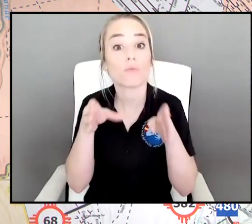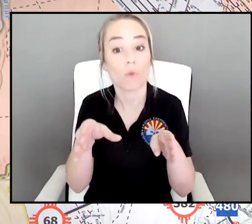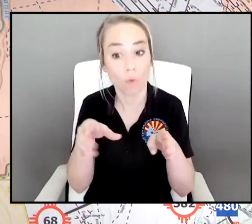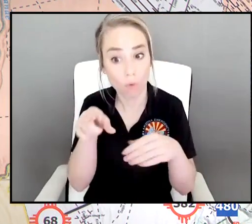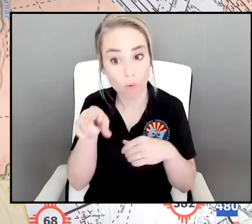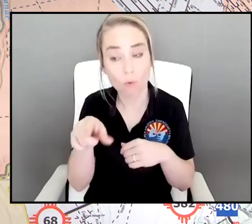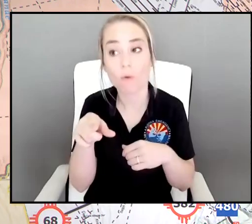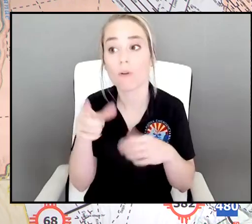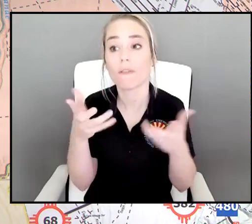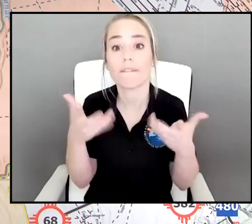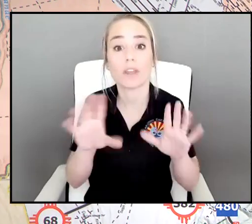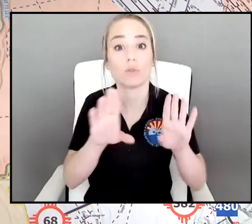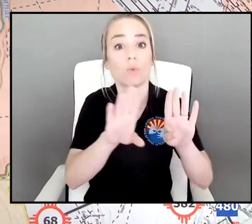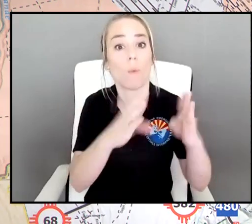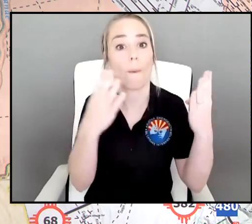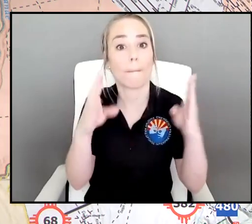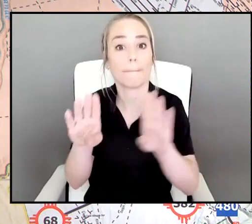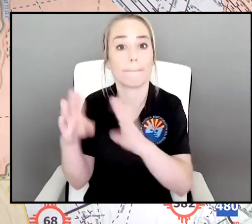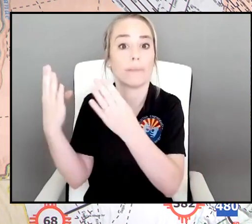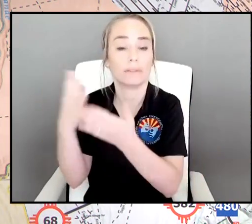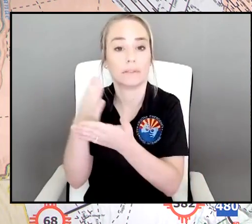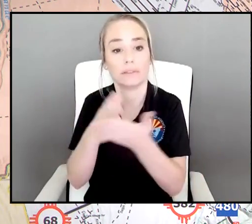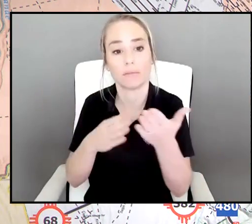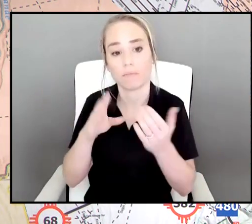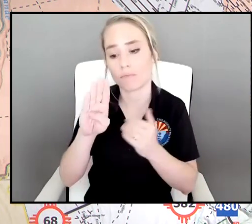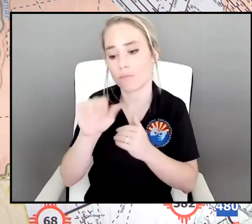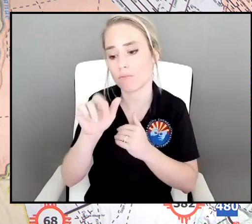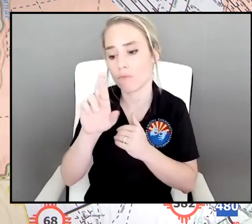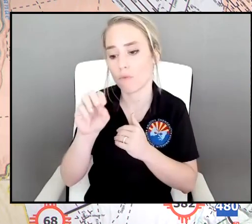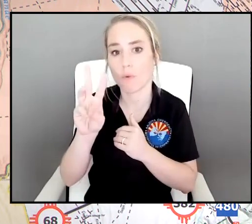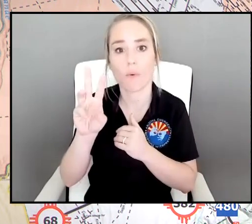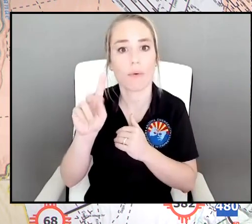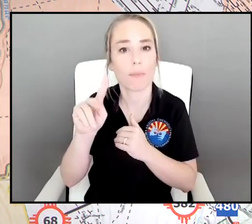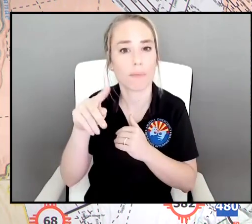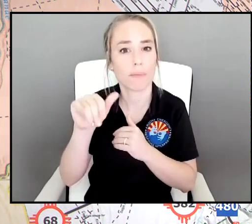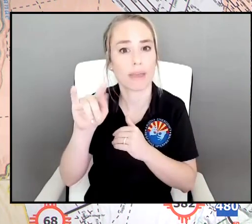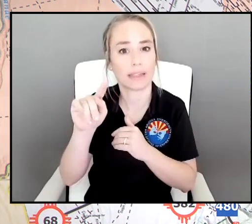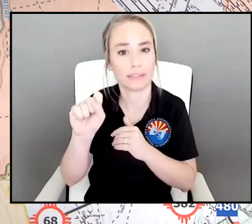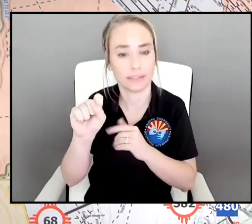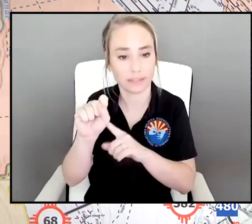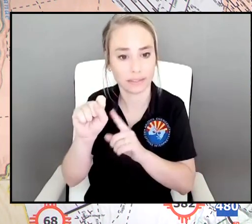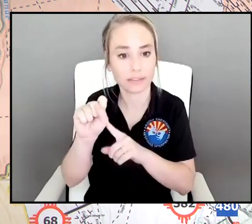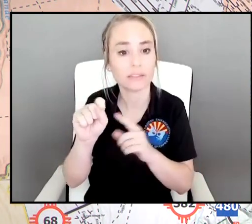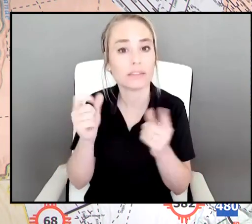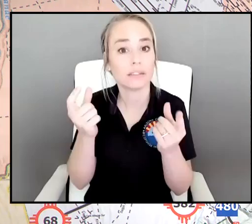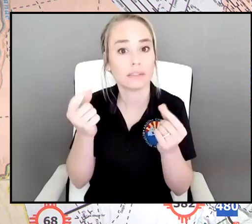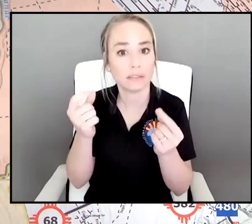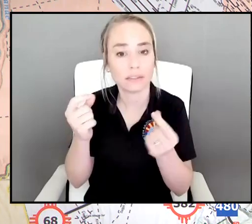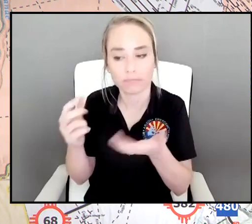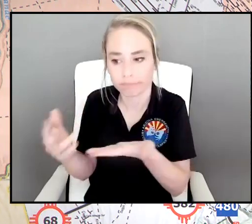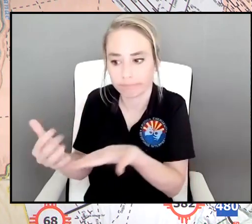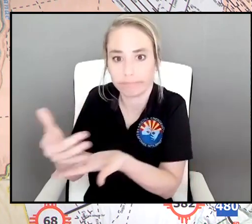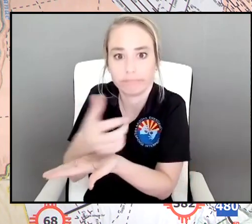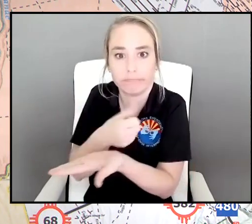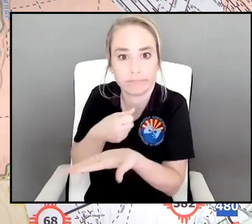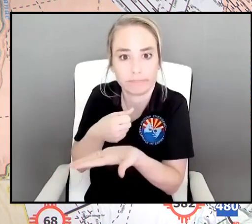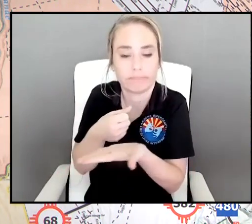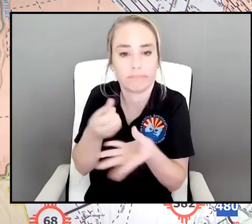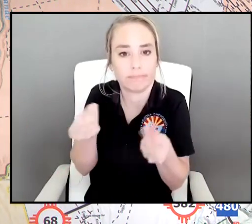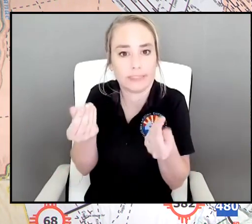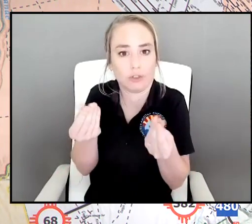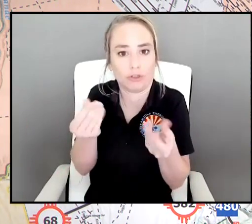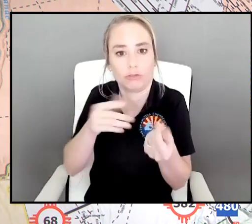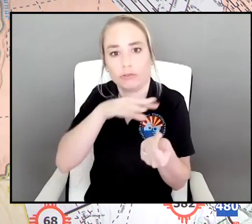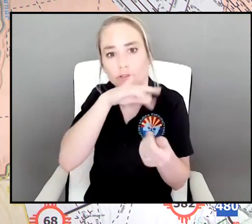opened up some borrow pits along there to get some material to fill in to